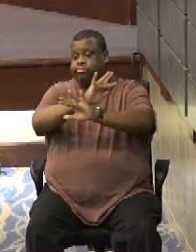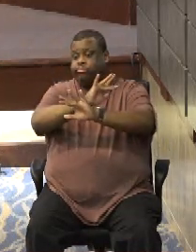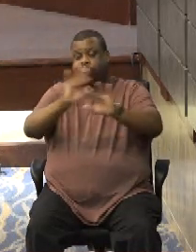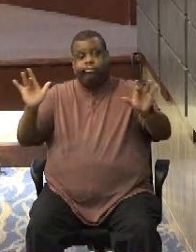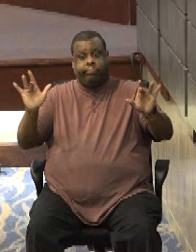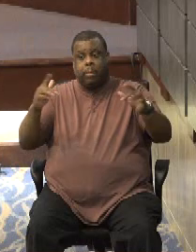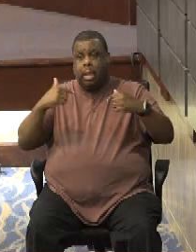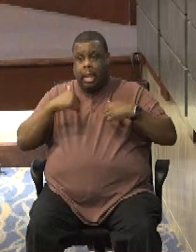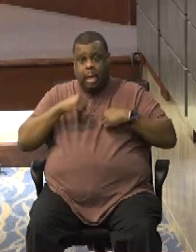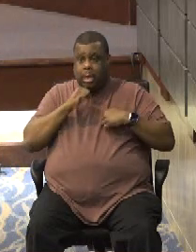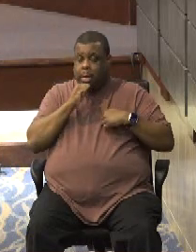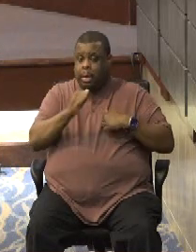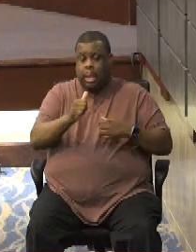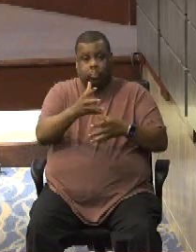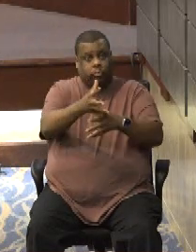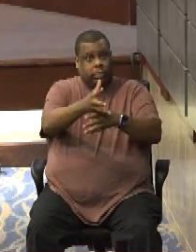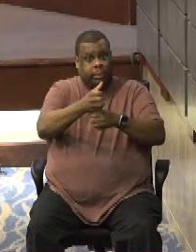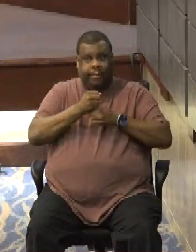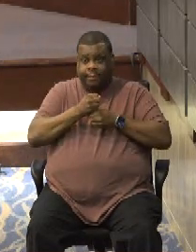received